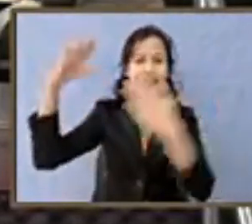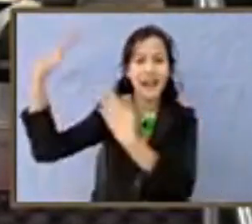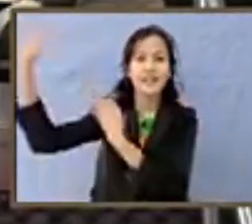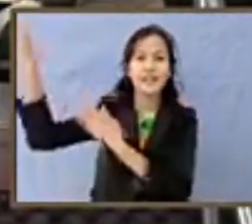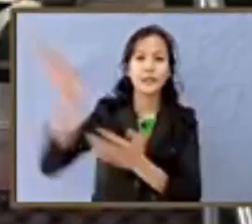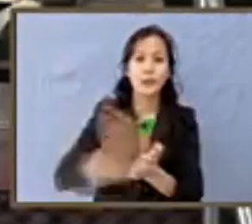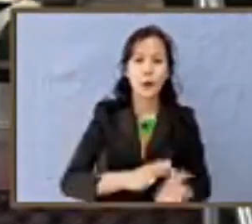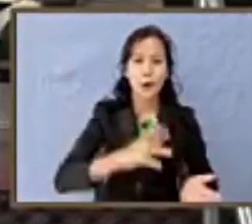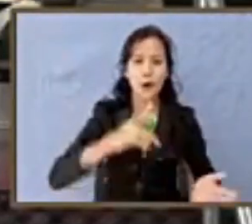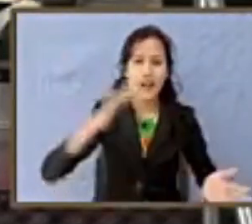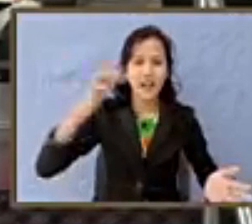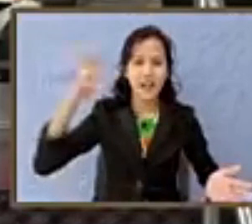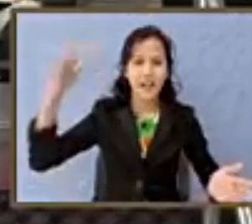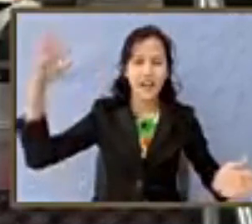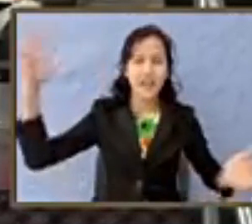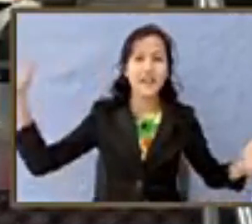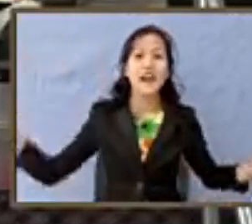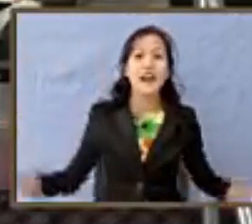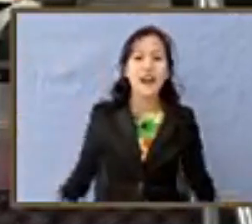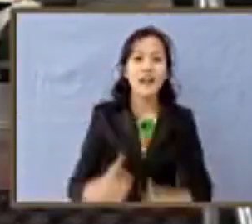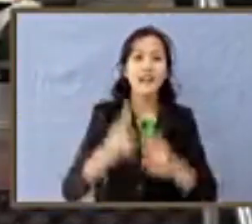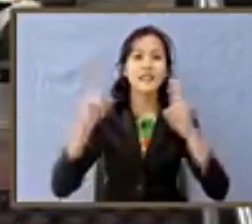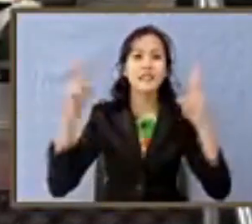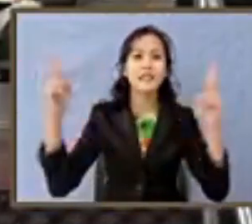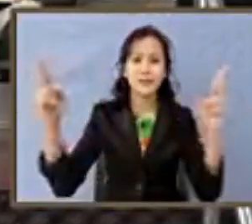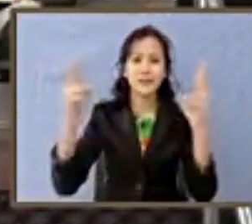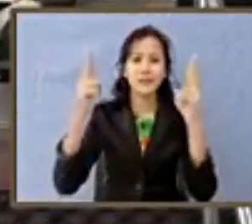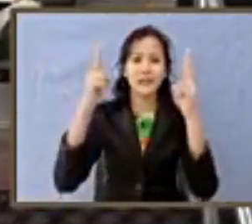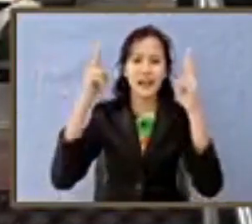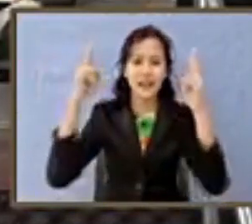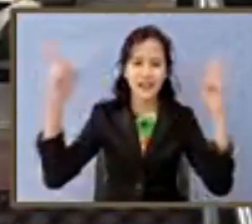Hallelujah, thine the glory.